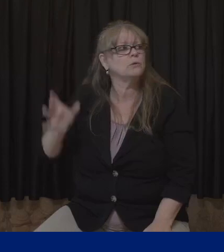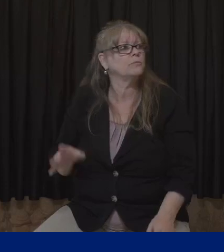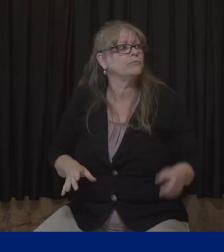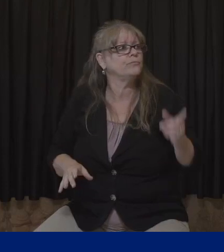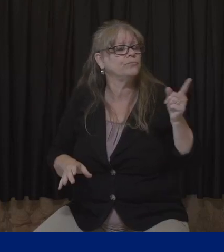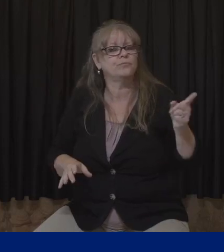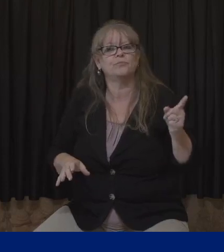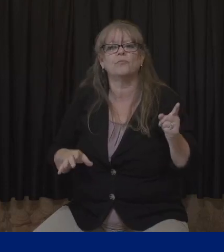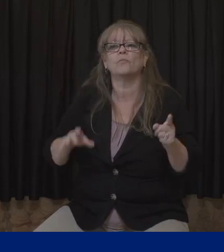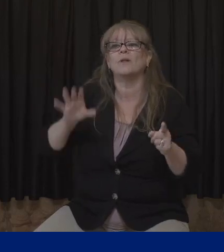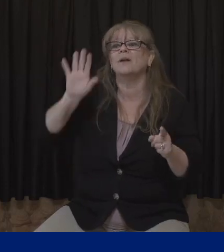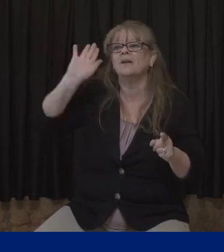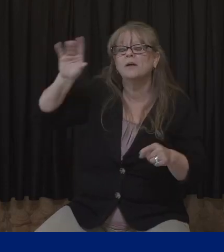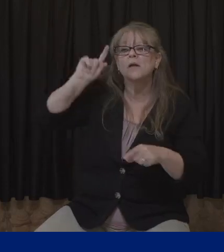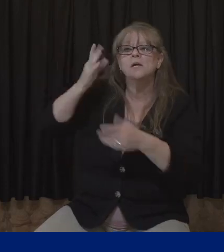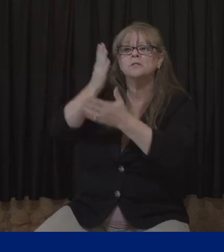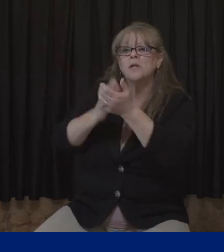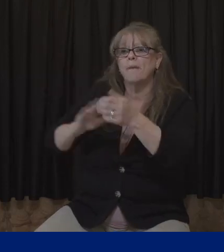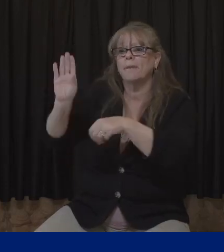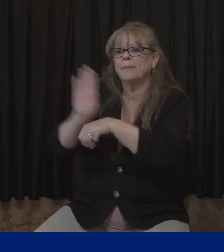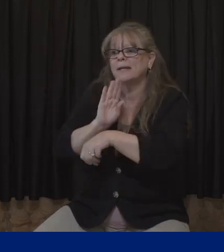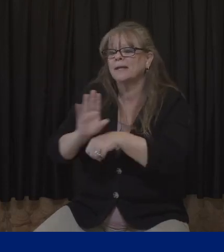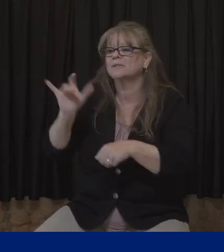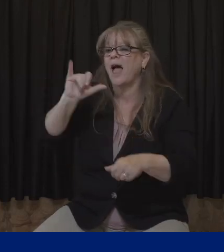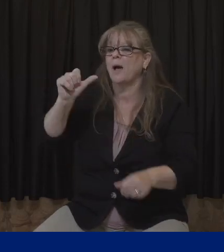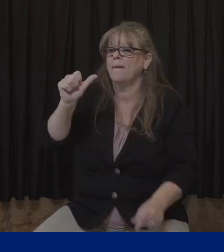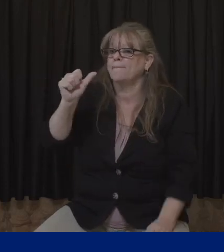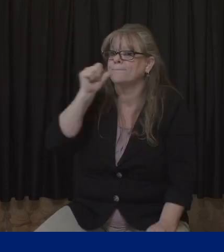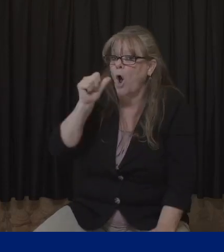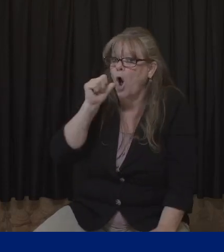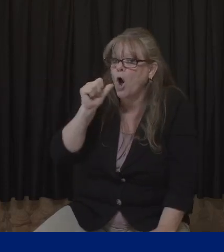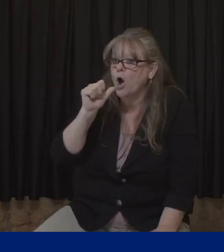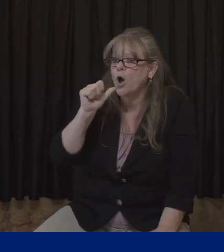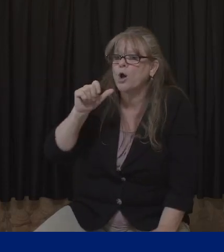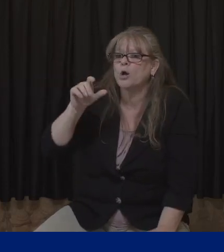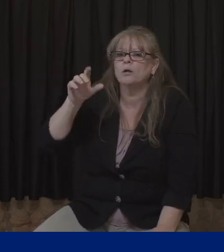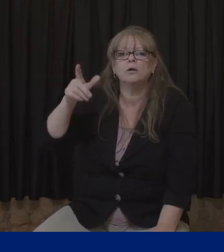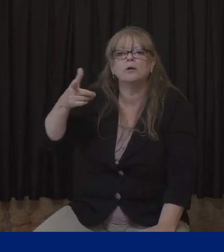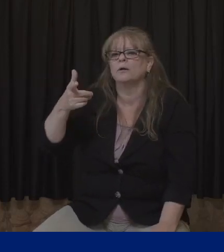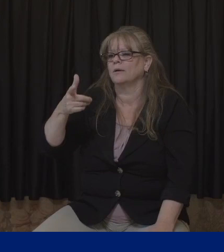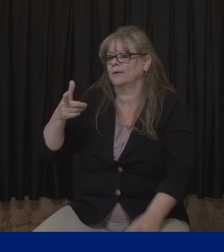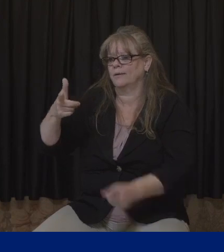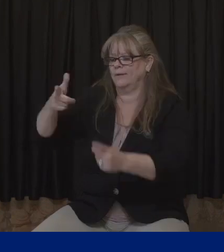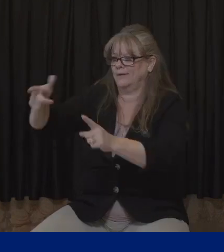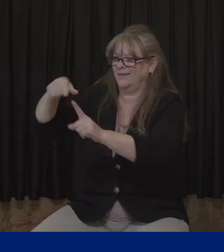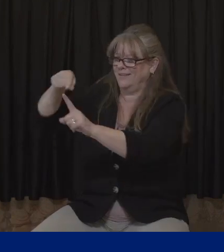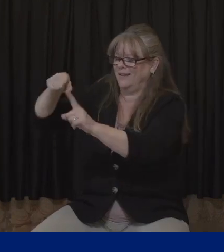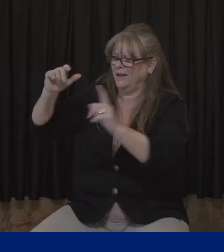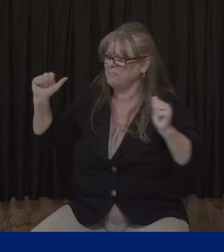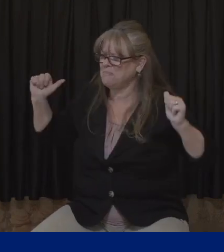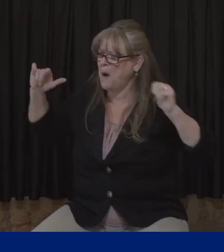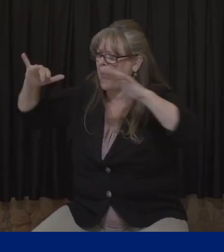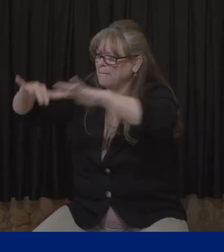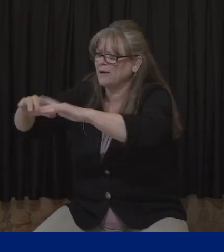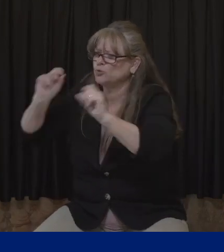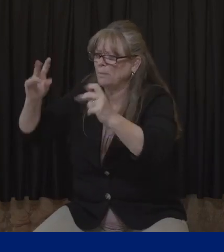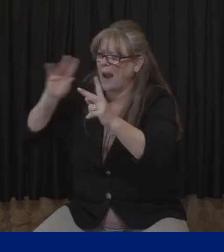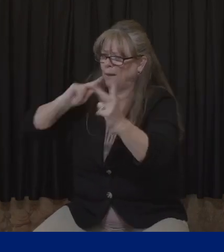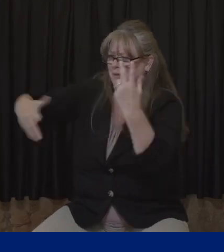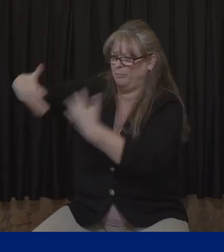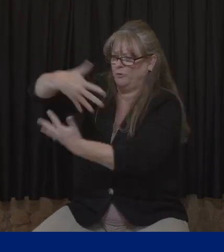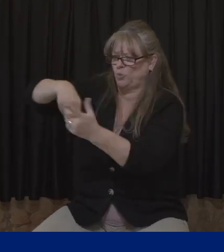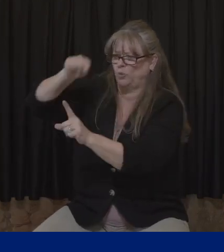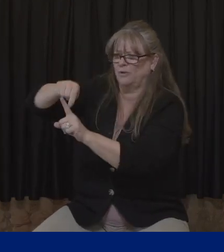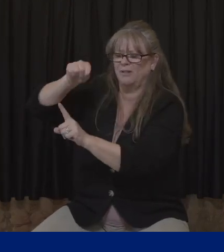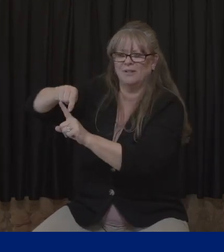like bars and nightclubs and casinos is they're inherently social. And there's no state in the country that has figured that out. We